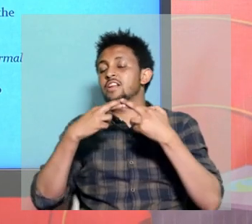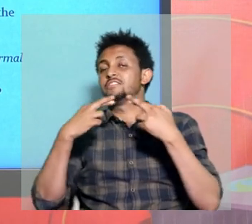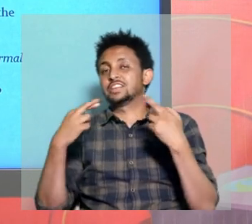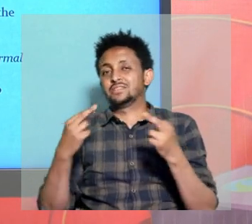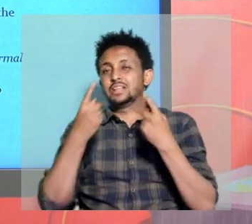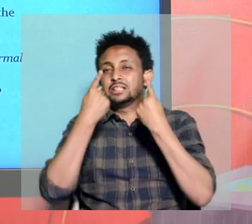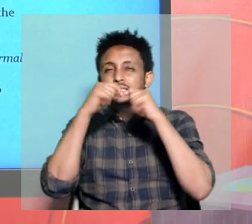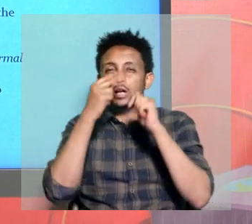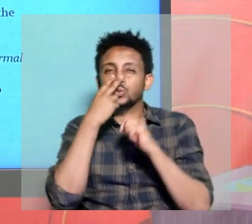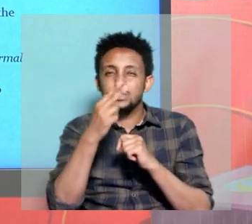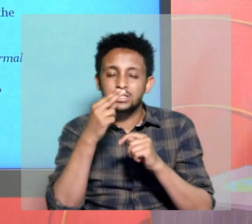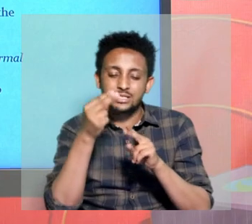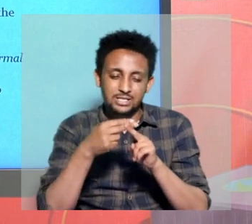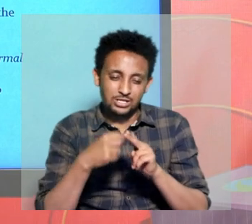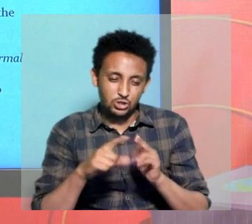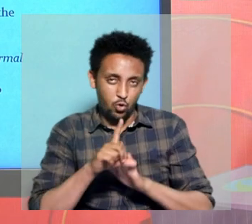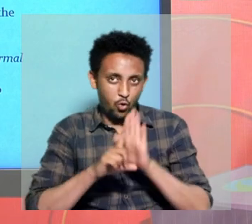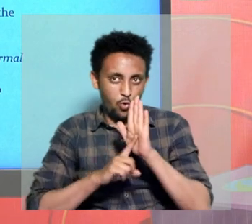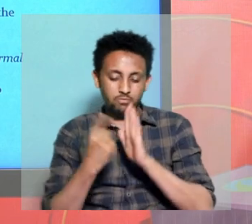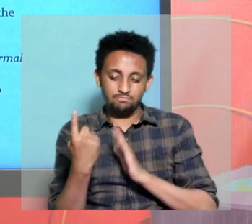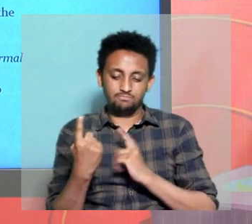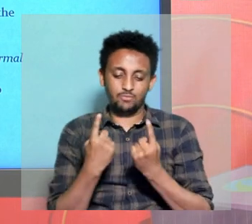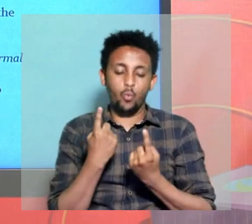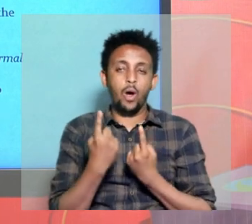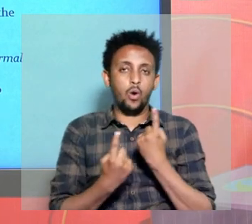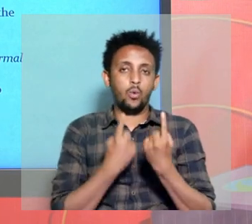So we'll try to see each law one by one.